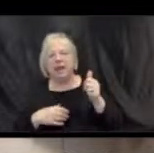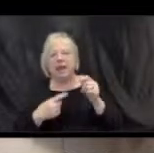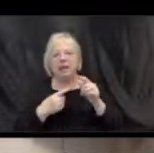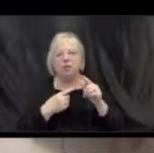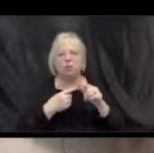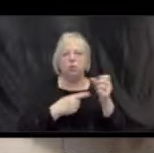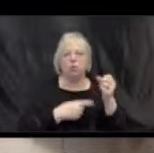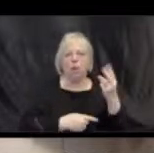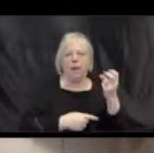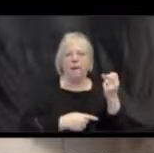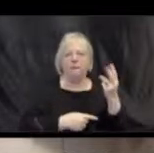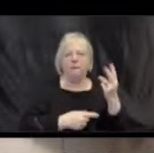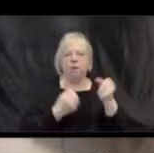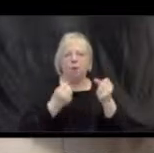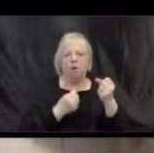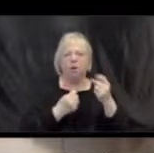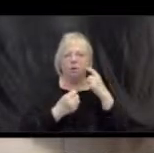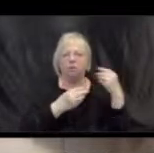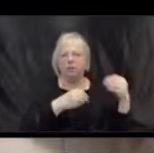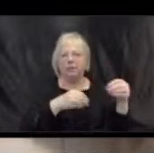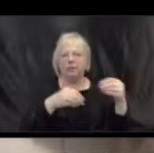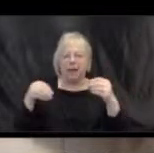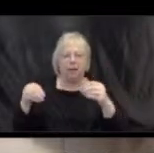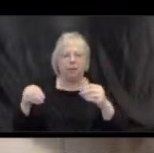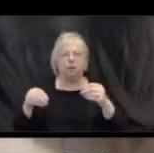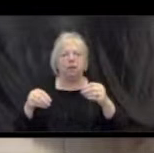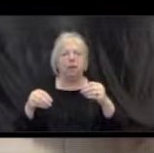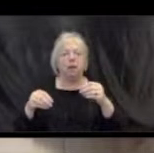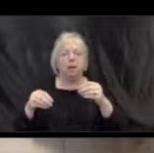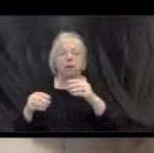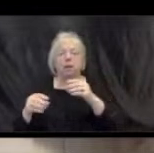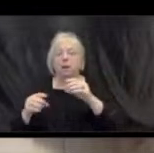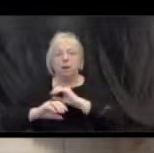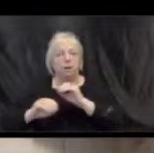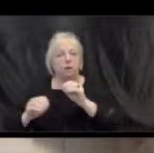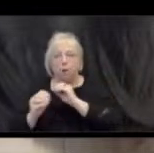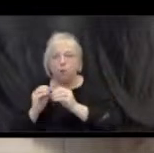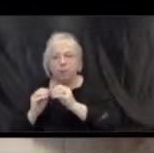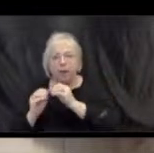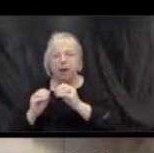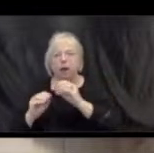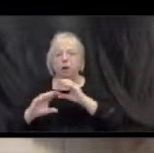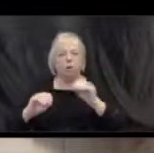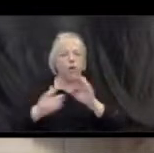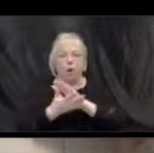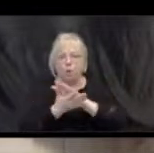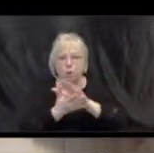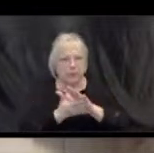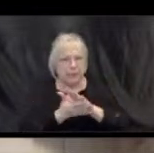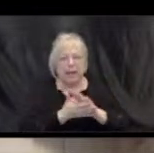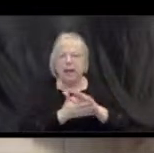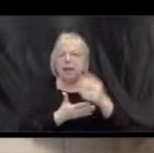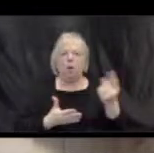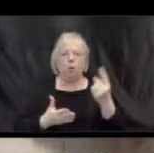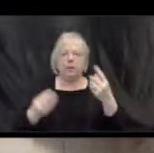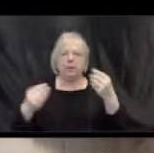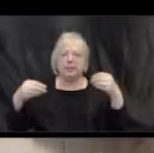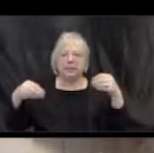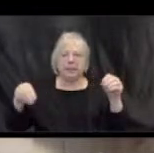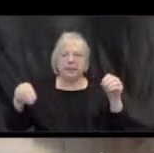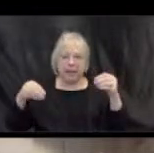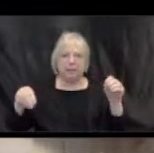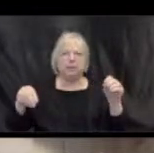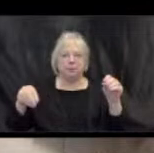sale. We are not doing any repair or detailing. It's gonna be only car sales. And we want